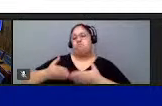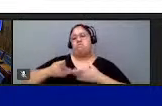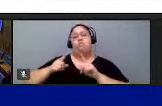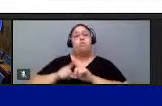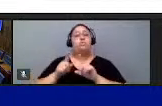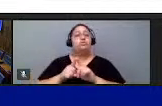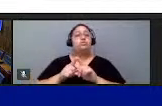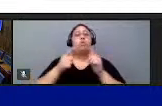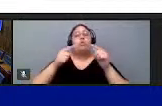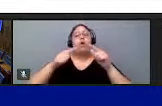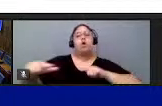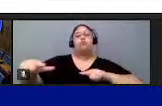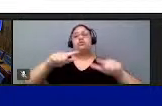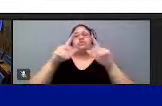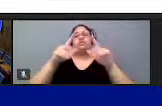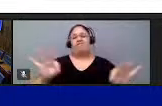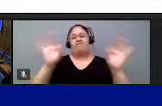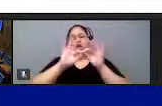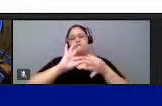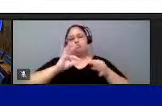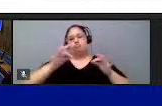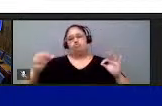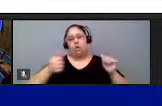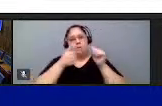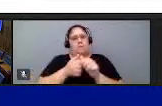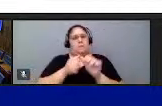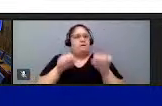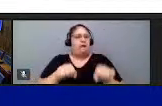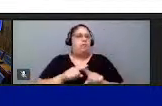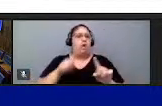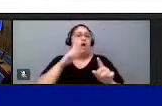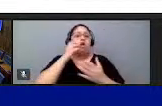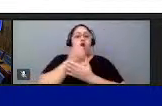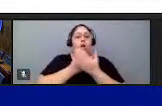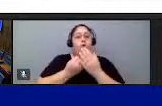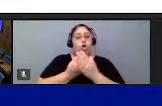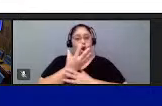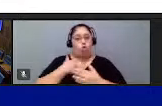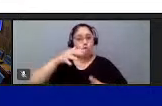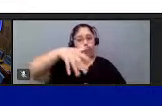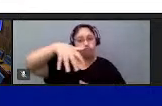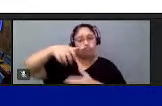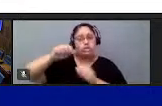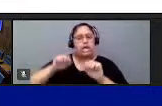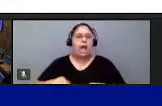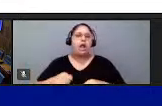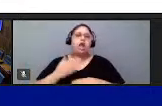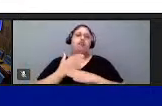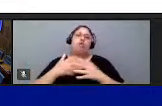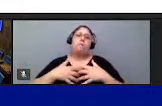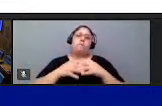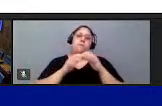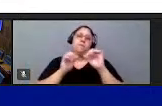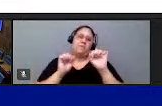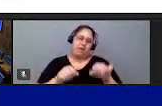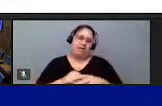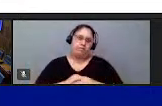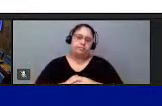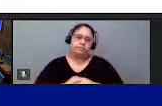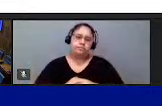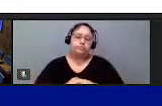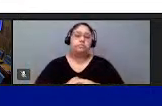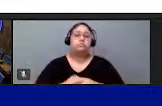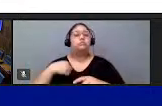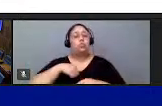entire Logistics value chain so that we can generate economic growth and uh create much needed jobs um I think we're